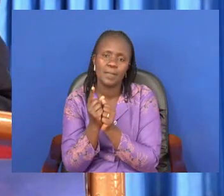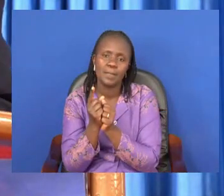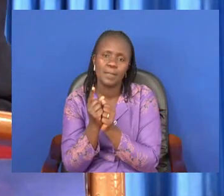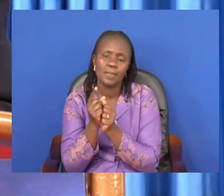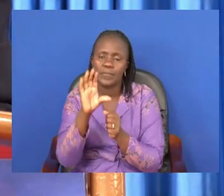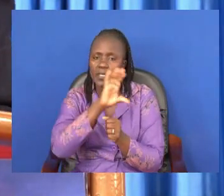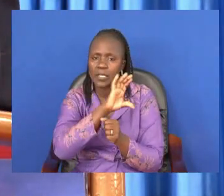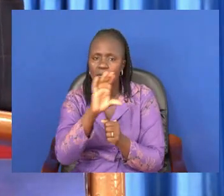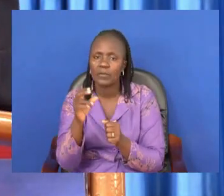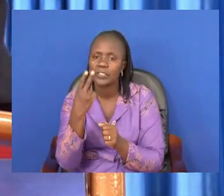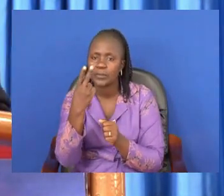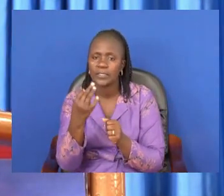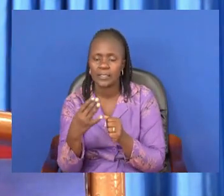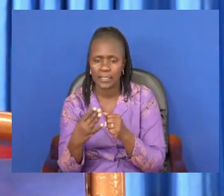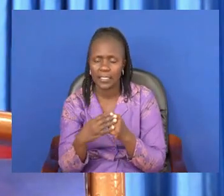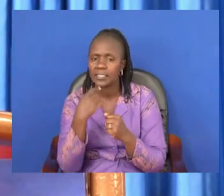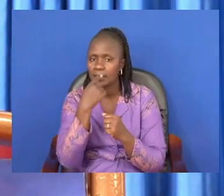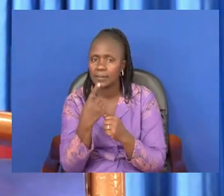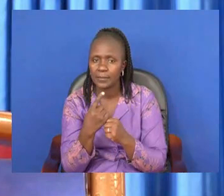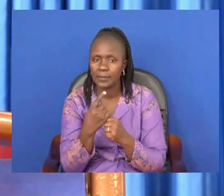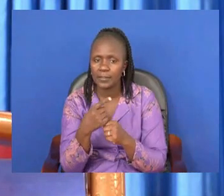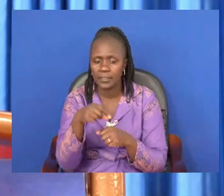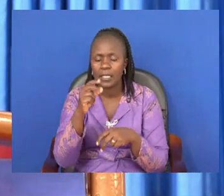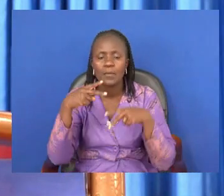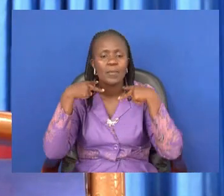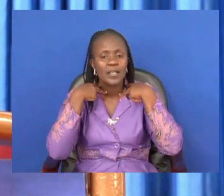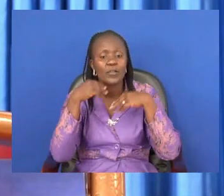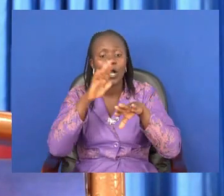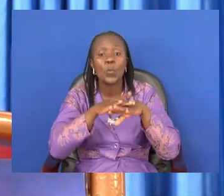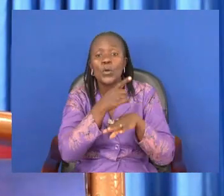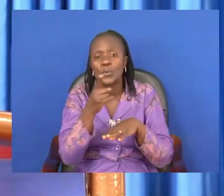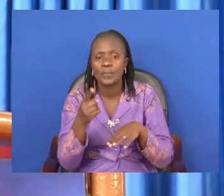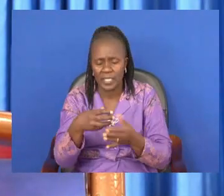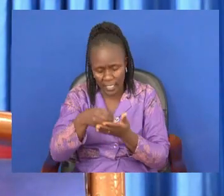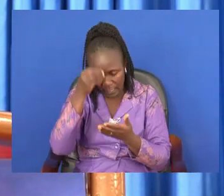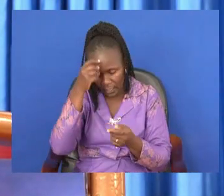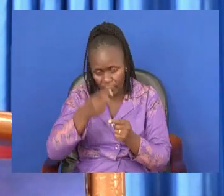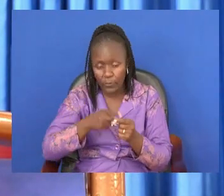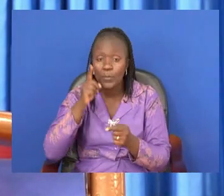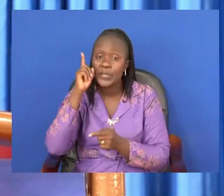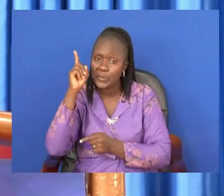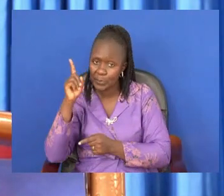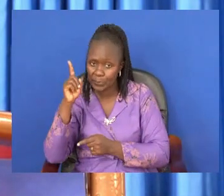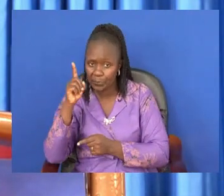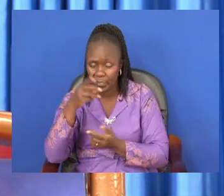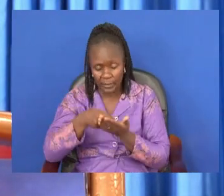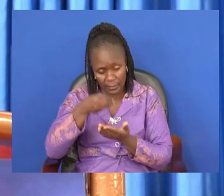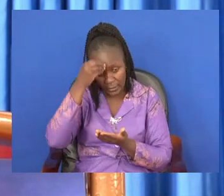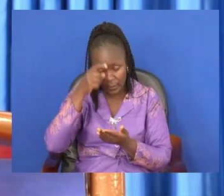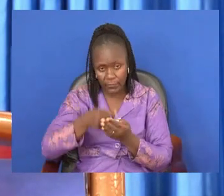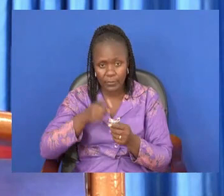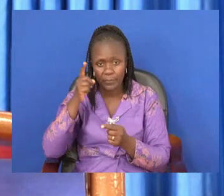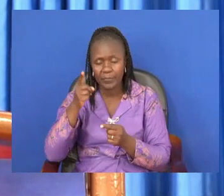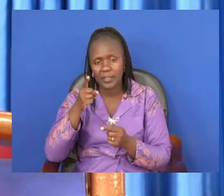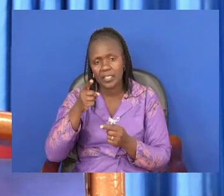11 and verse 29, it says, take my yoke upon you and learn from me. Learn from me.